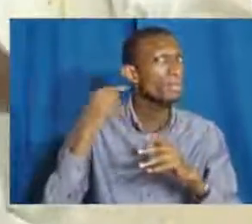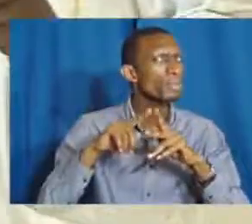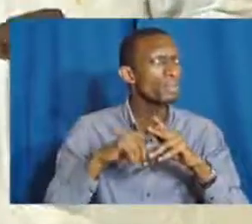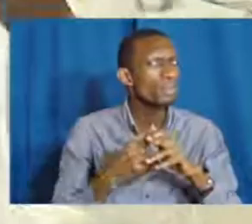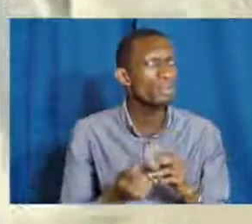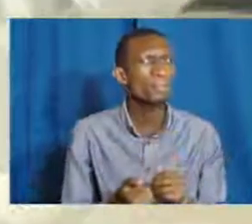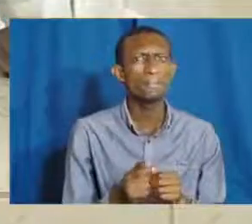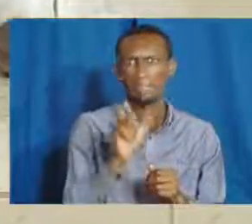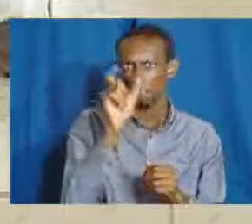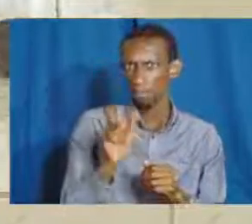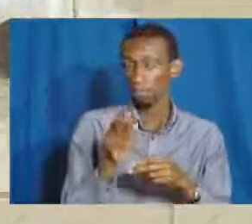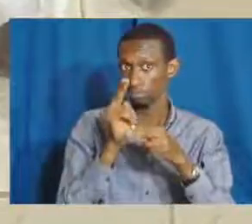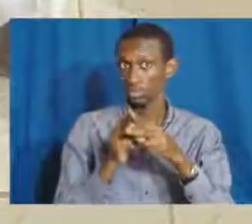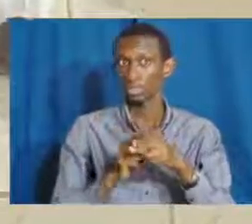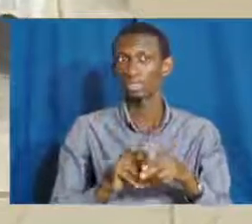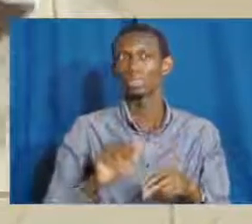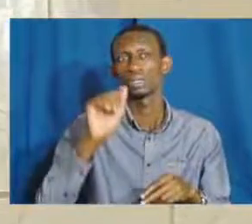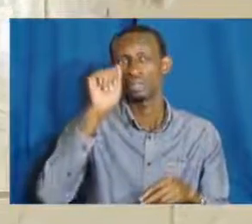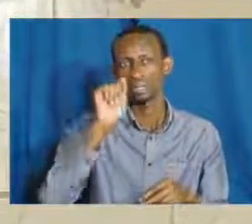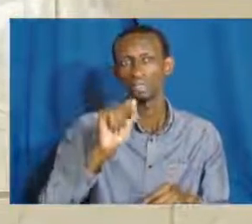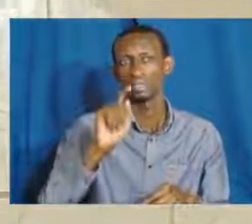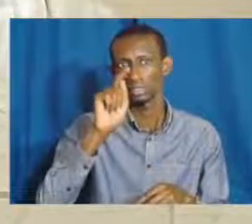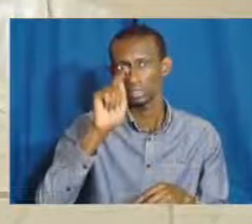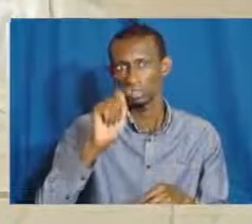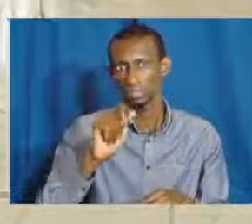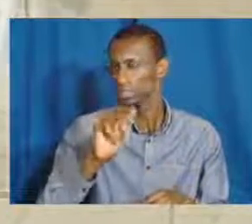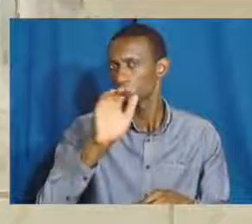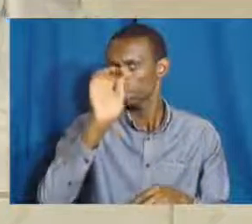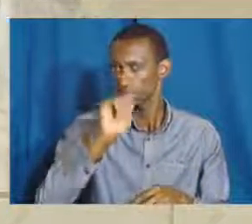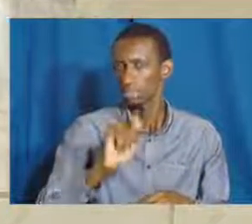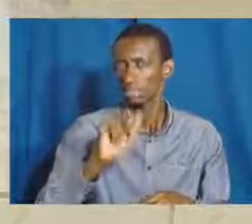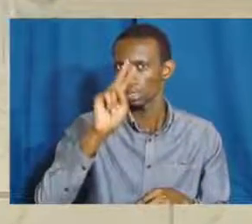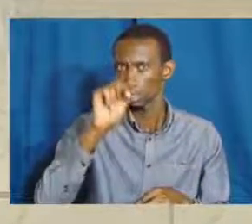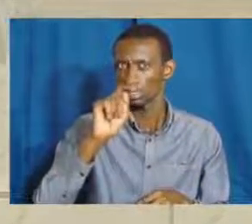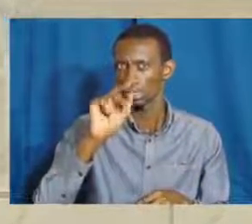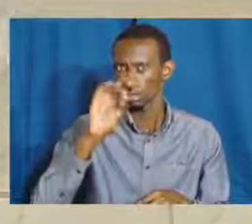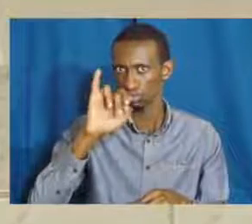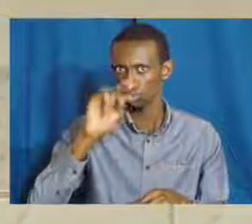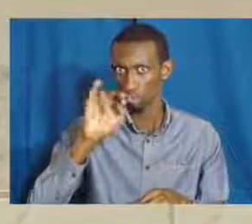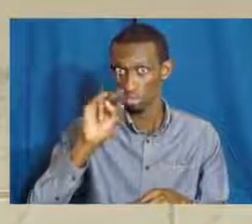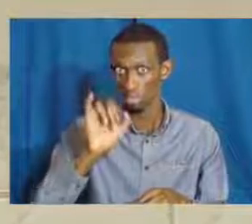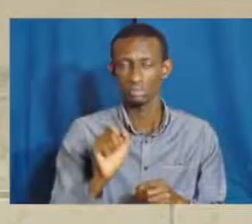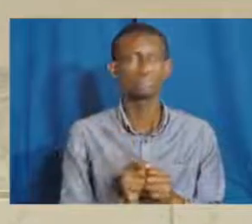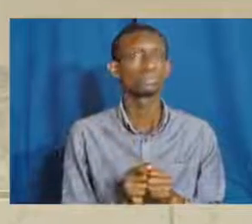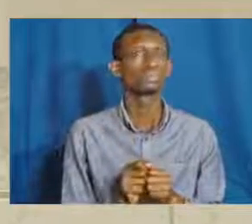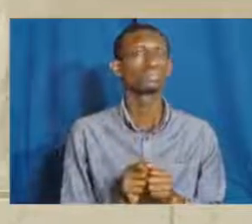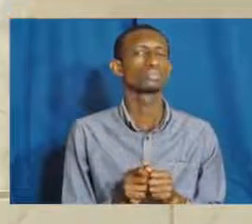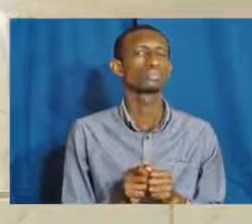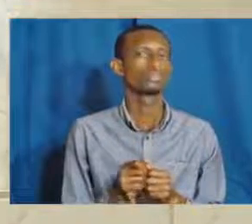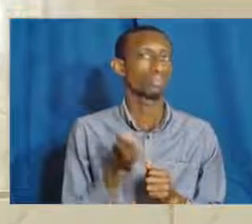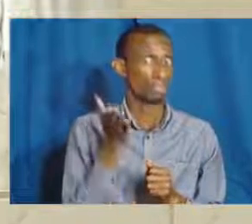Antoine Lavoisier. I said I have a problem with pronunciation, but don't mind about that.